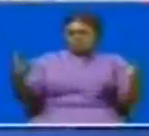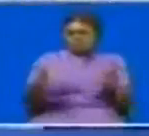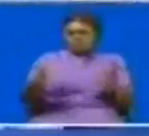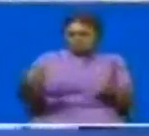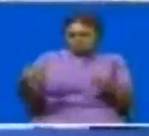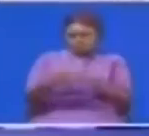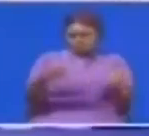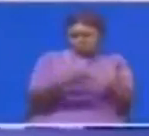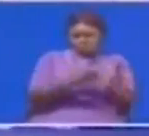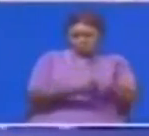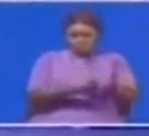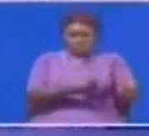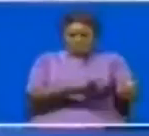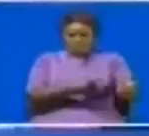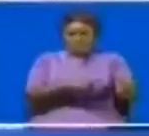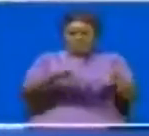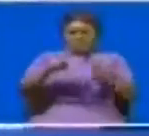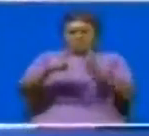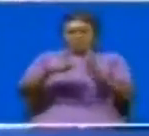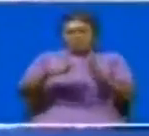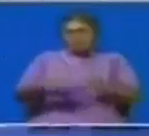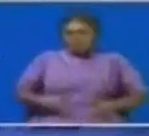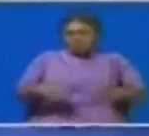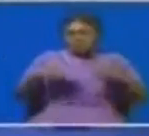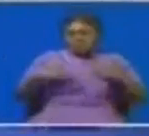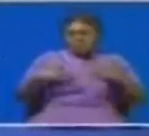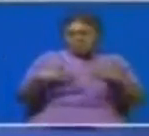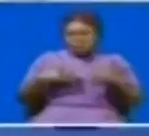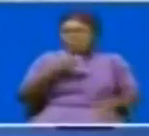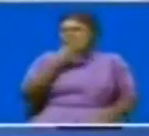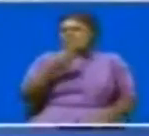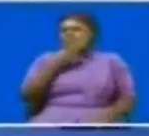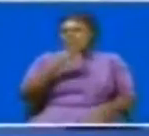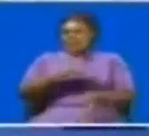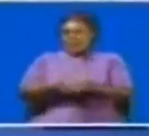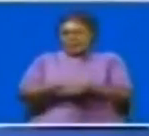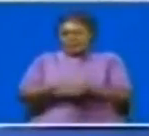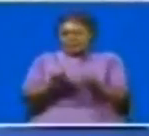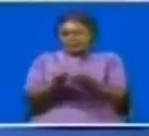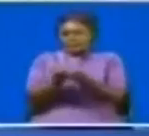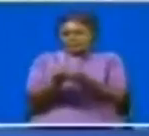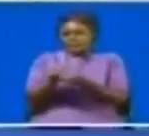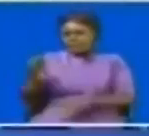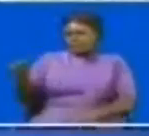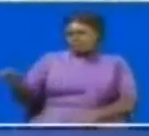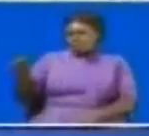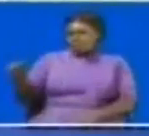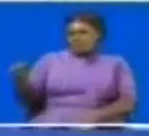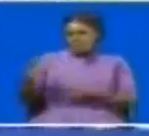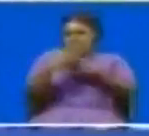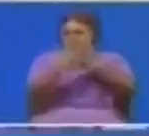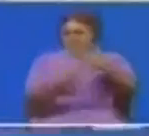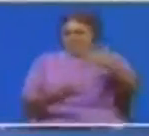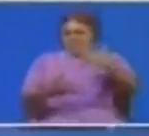stole them off to their faces. The mutilated body of 18-year-old Elias Kibet was discovered on Saturday morning, lying in a pool